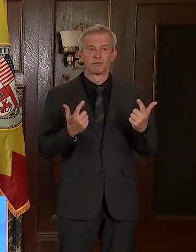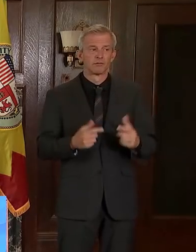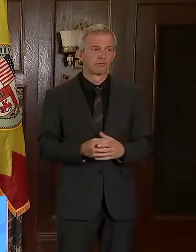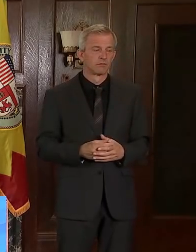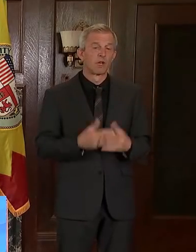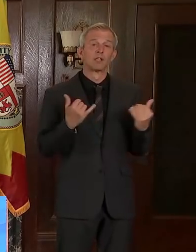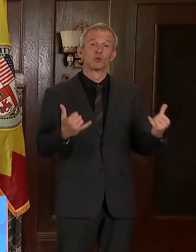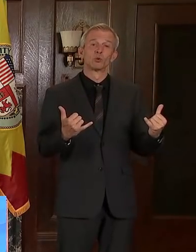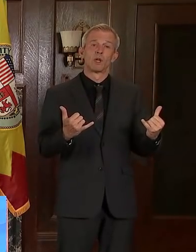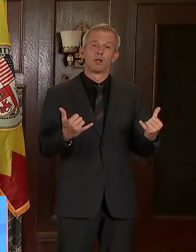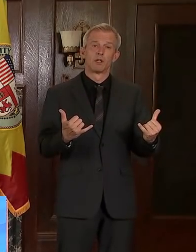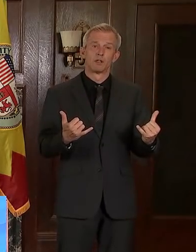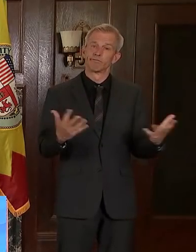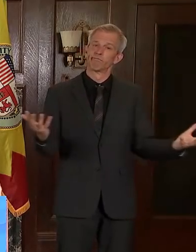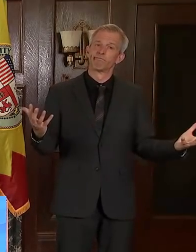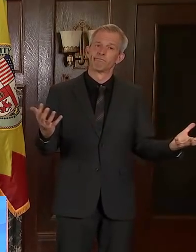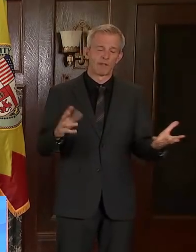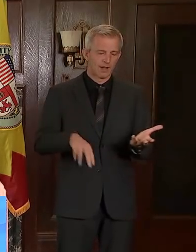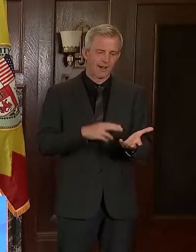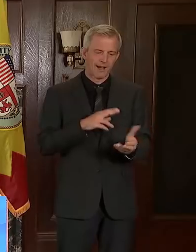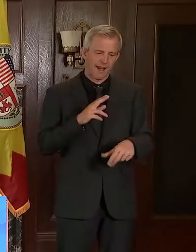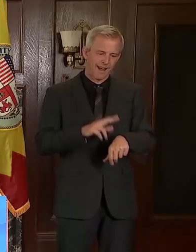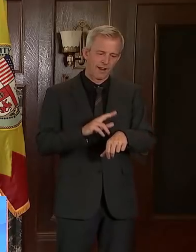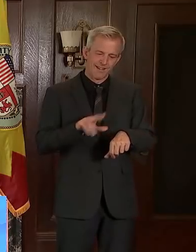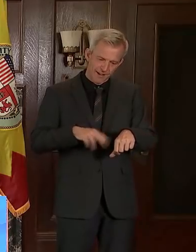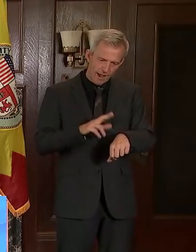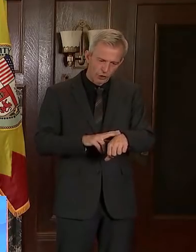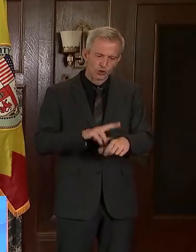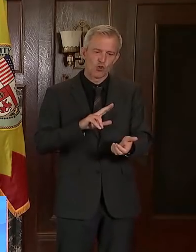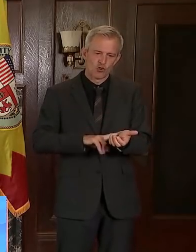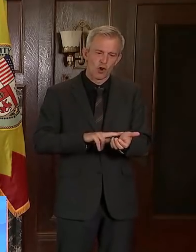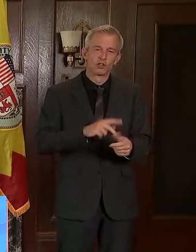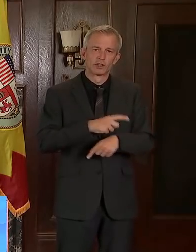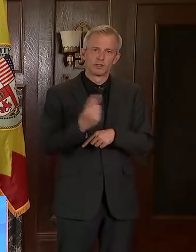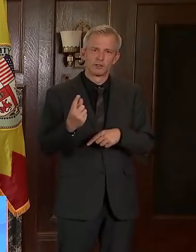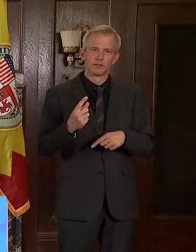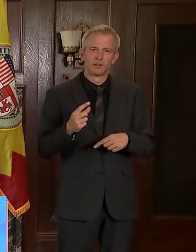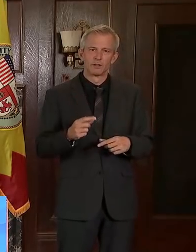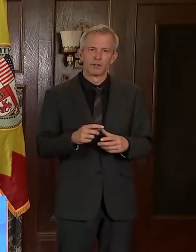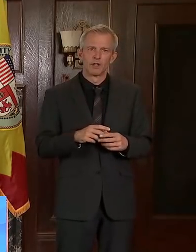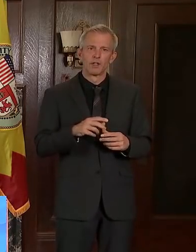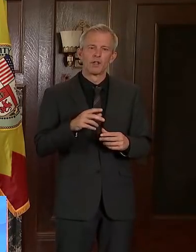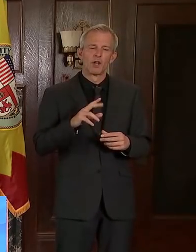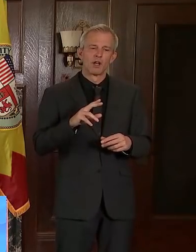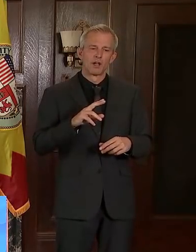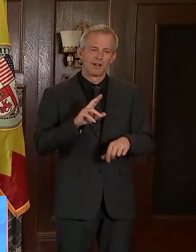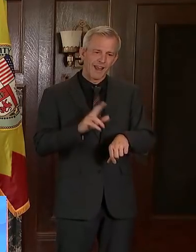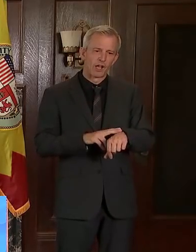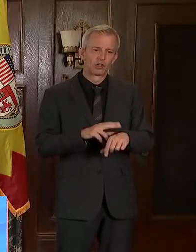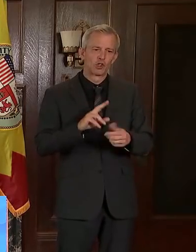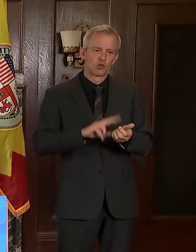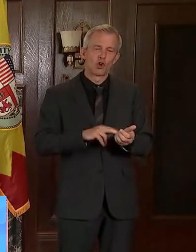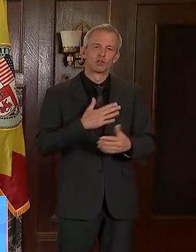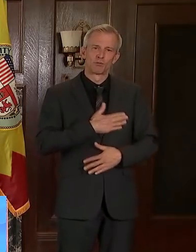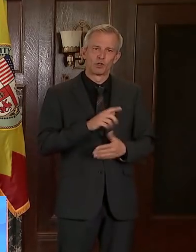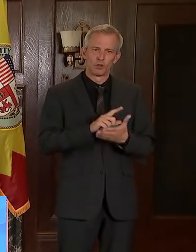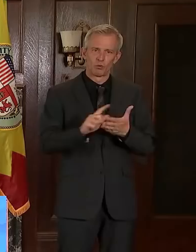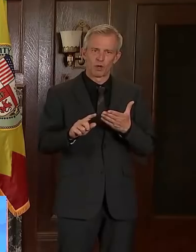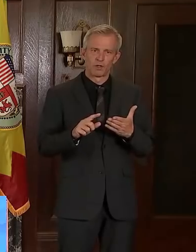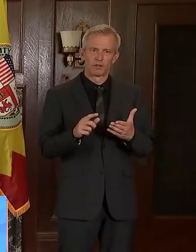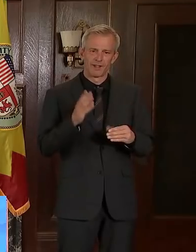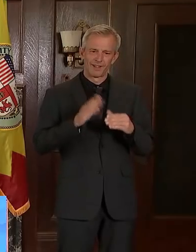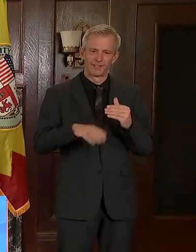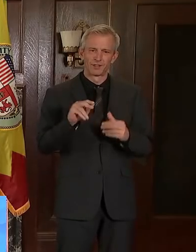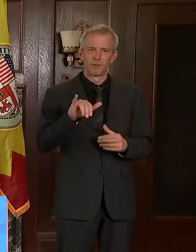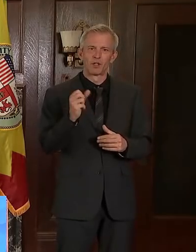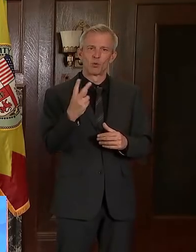is National Nurses Day, part of a National Nurse Appreciation Week that begins today and ends on May 12th, the birth